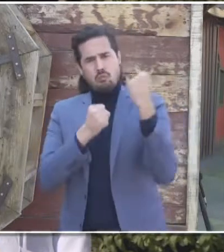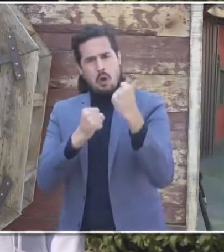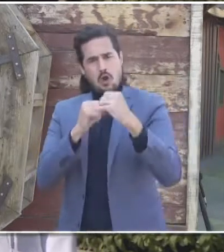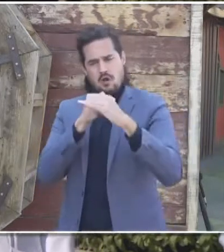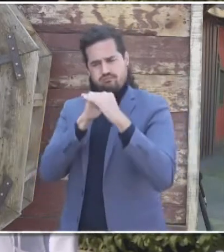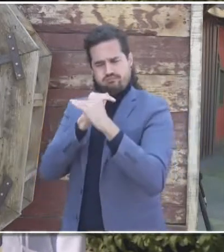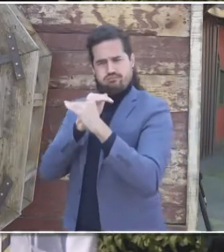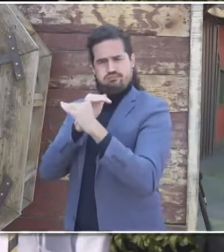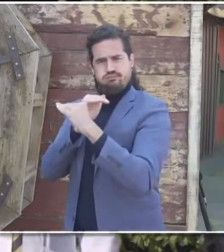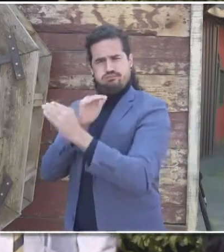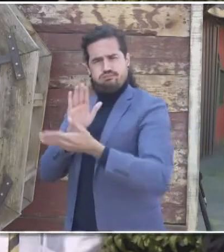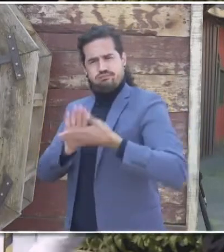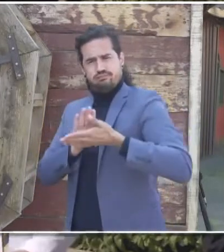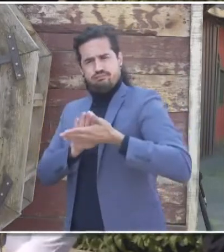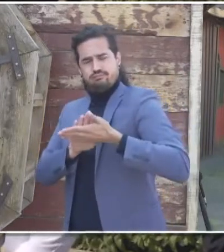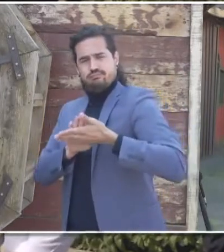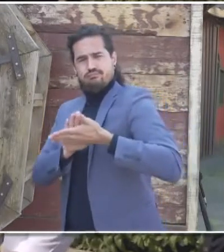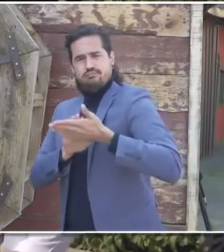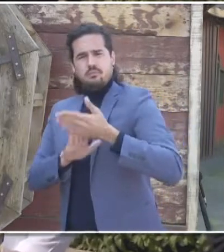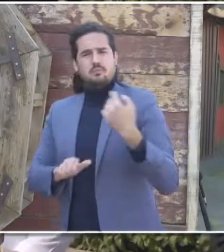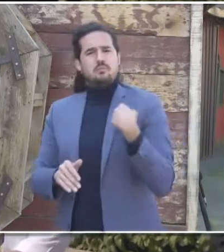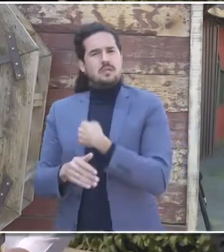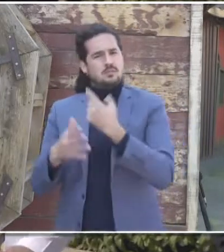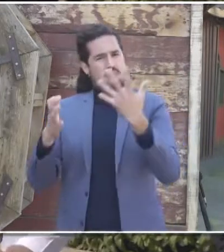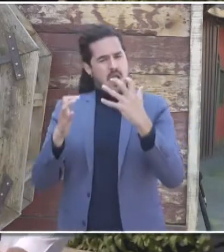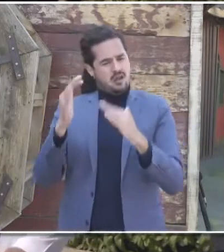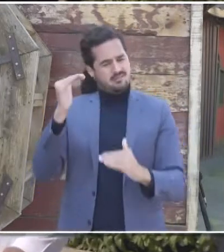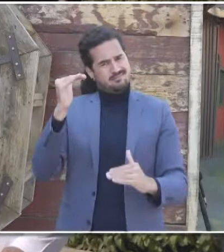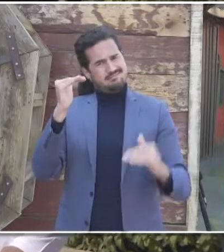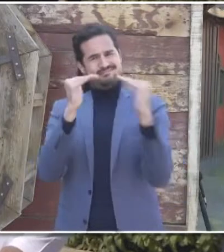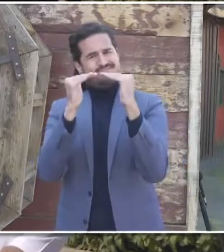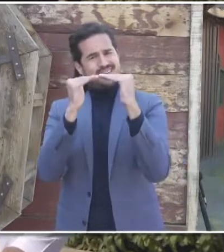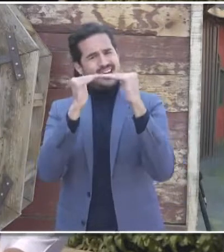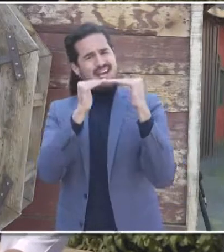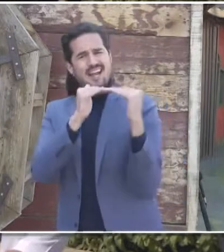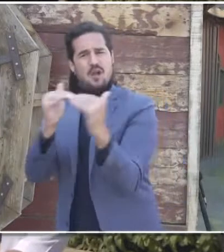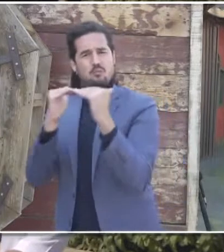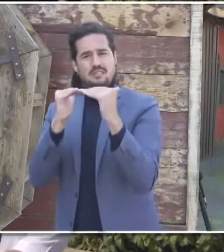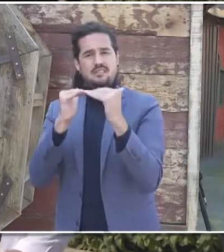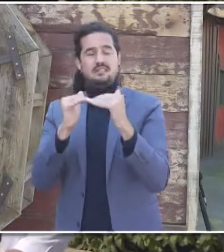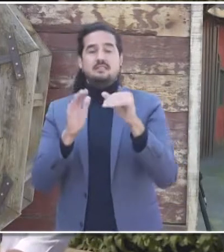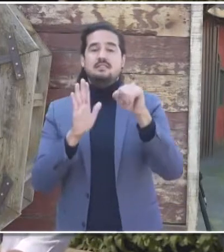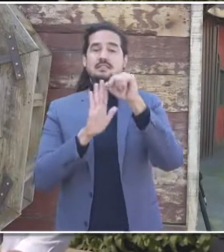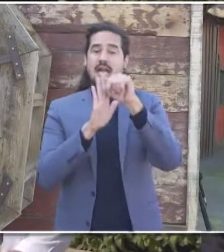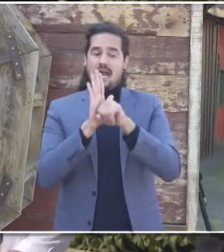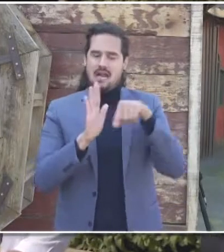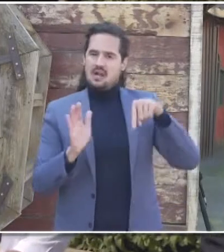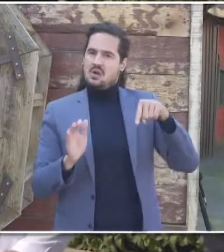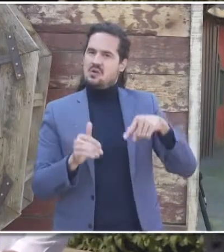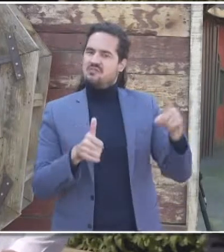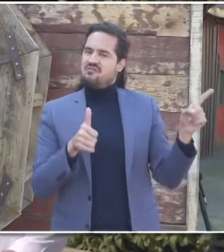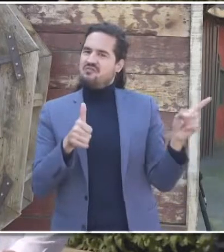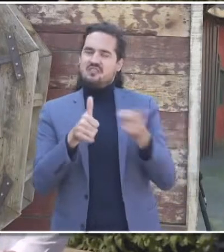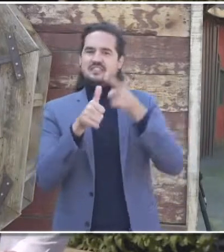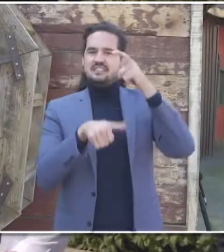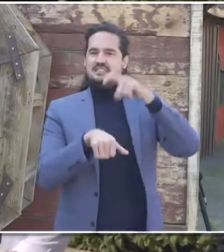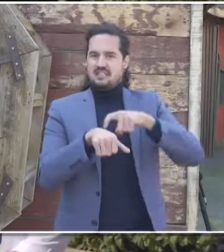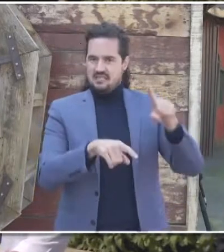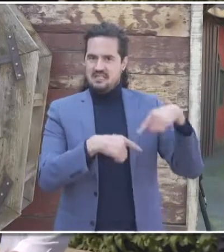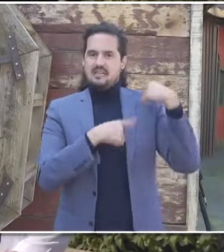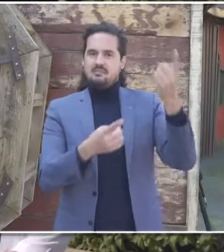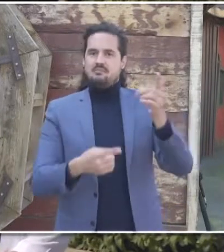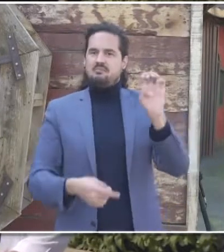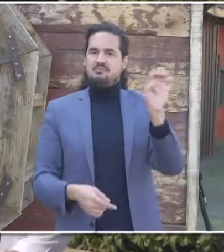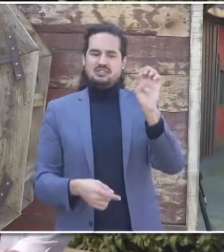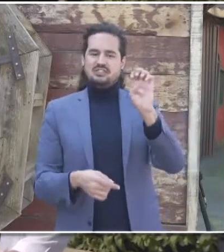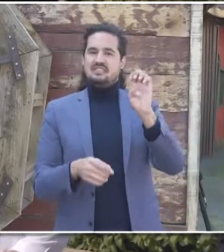direction towards equity. We were the first state in the nation to declare a state of emergency. That was a bold decision and one which